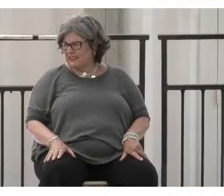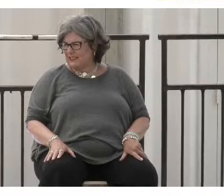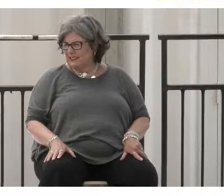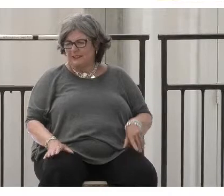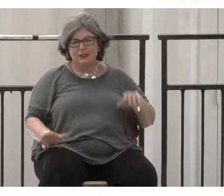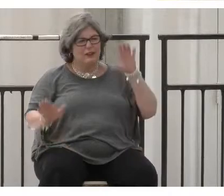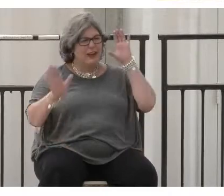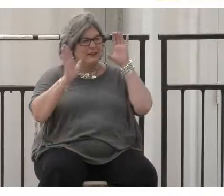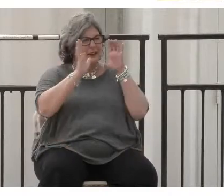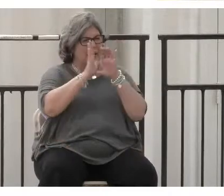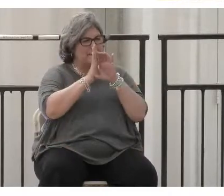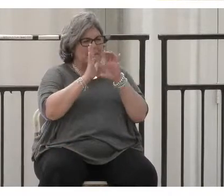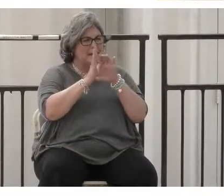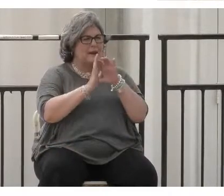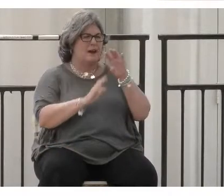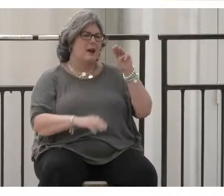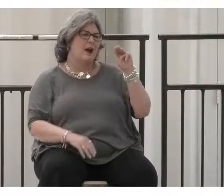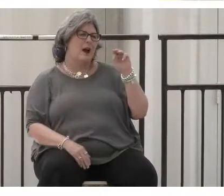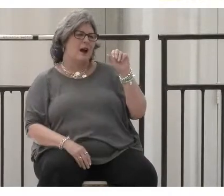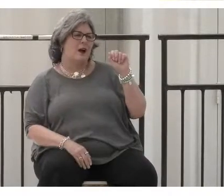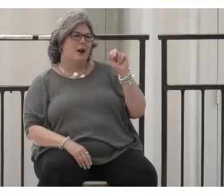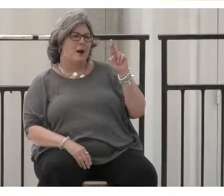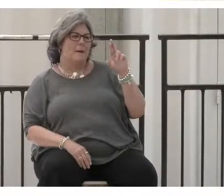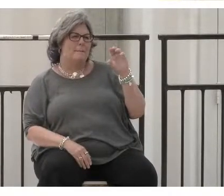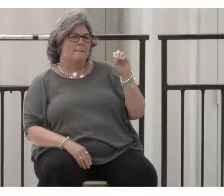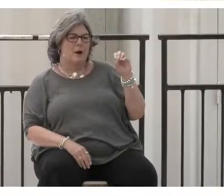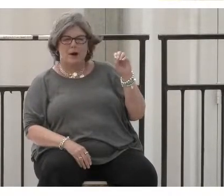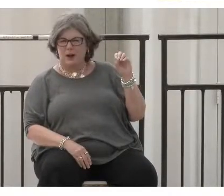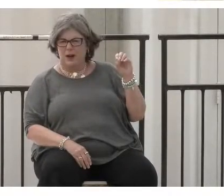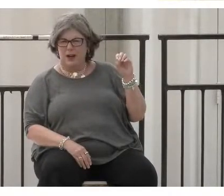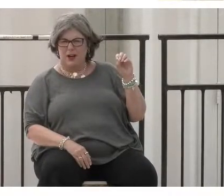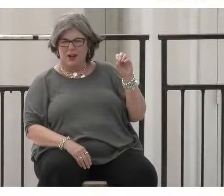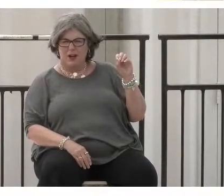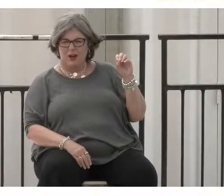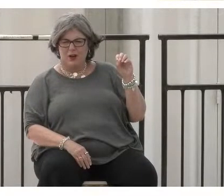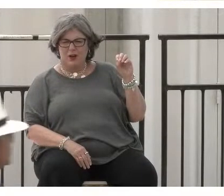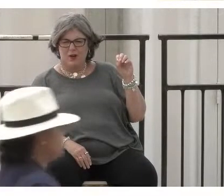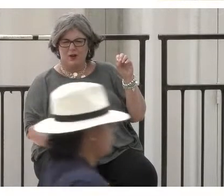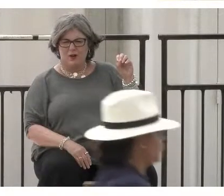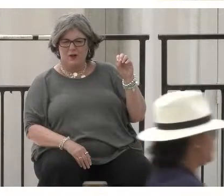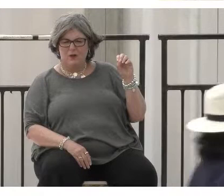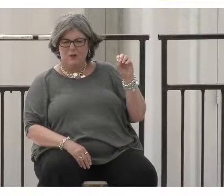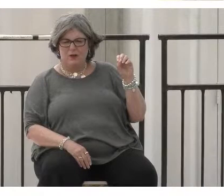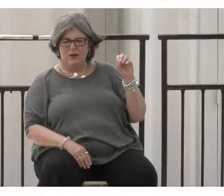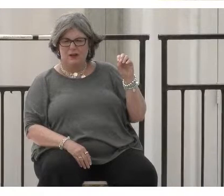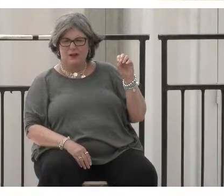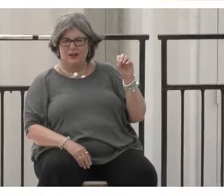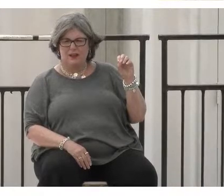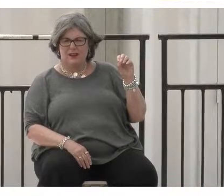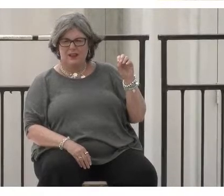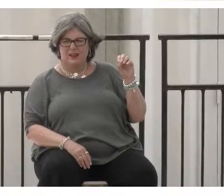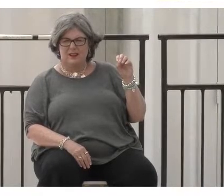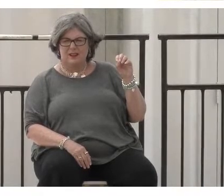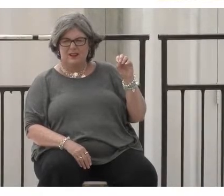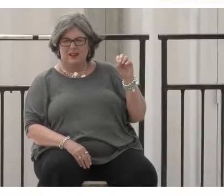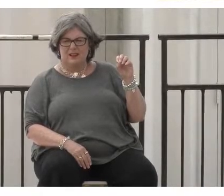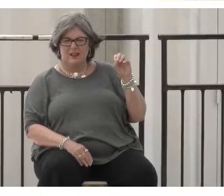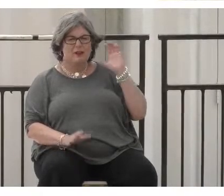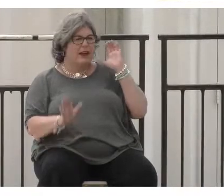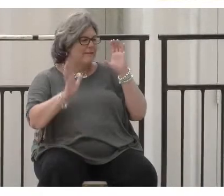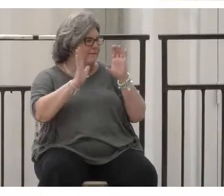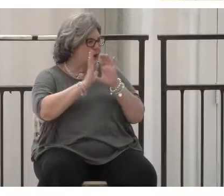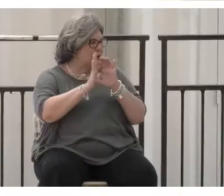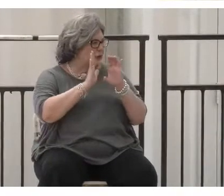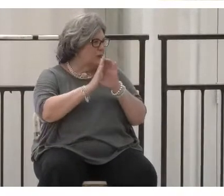So, Marco and Lena, maybe you can answer this because you have a model and images. The question is, do you have images of these